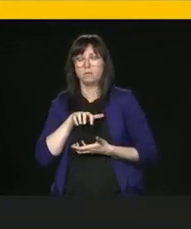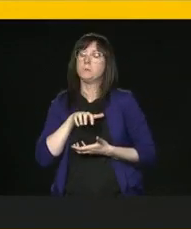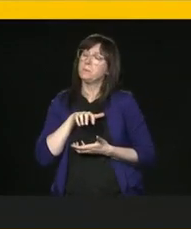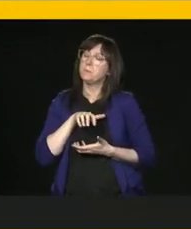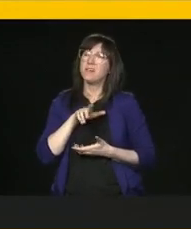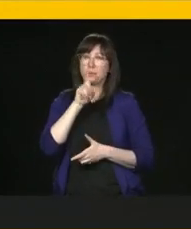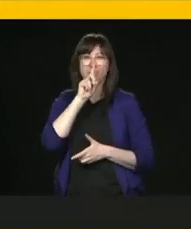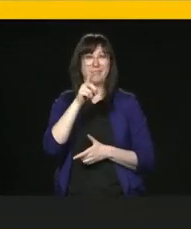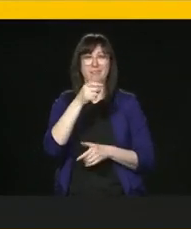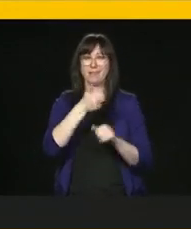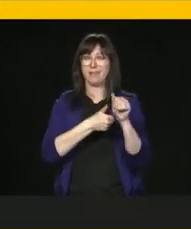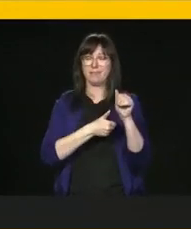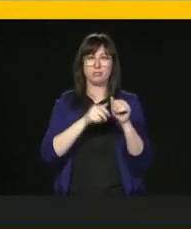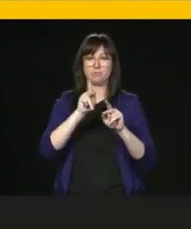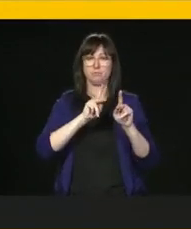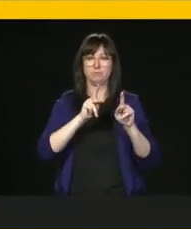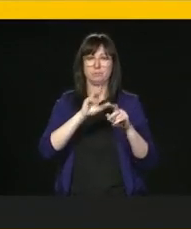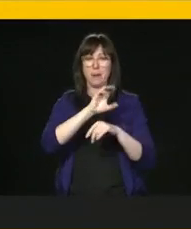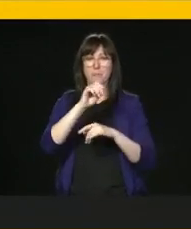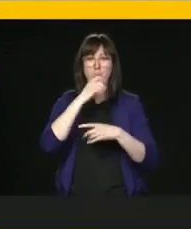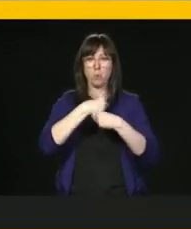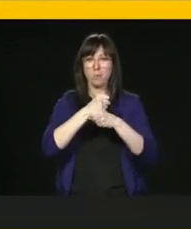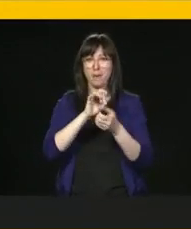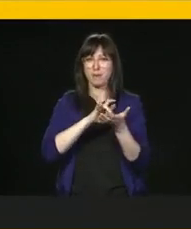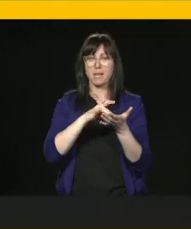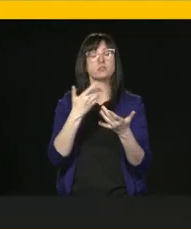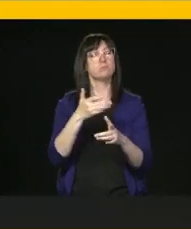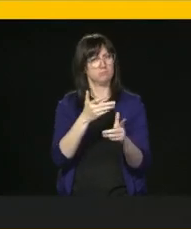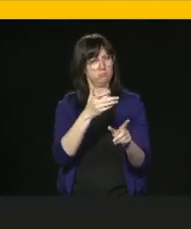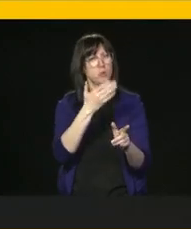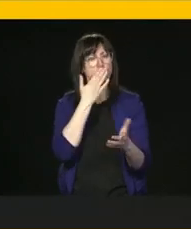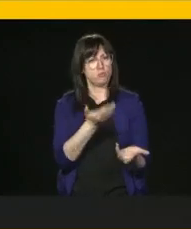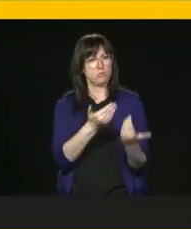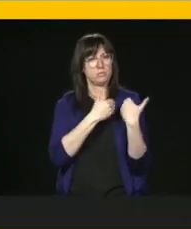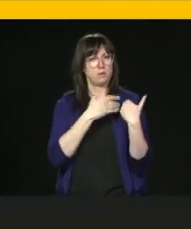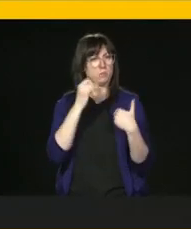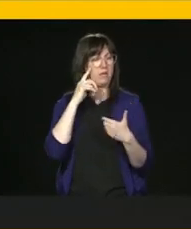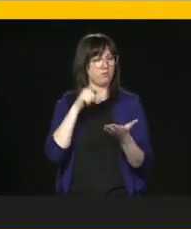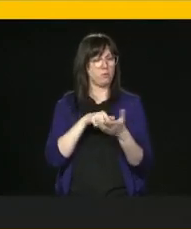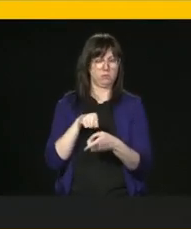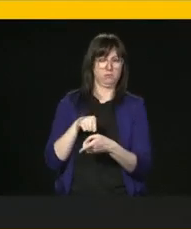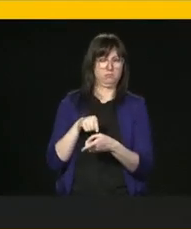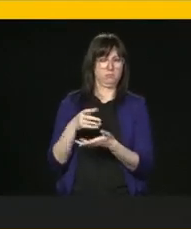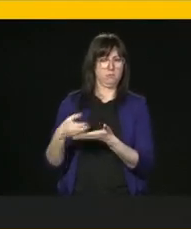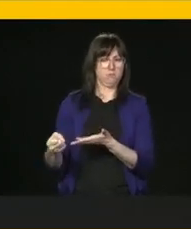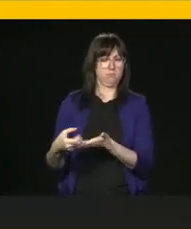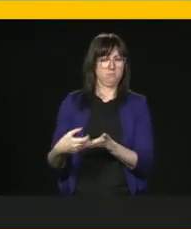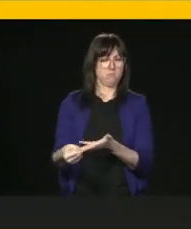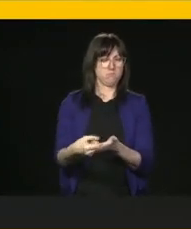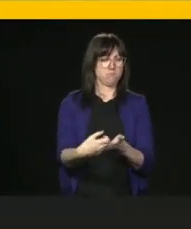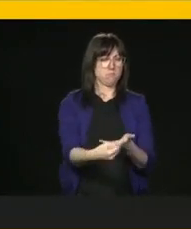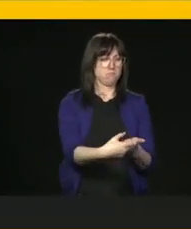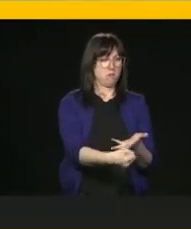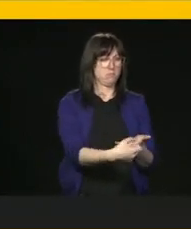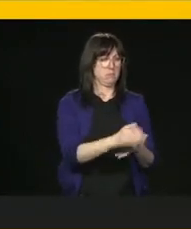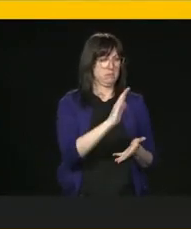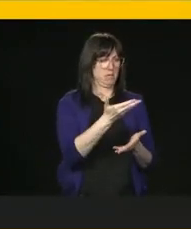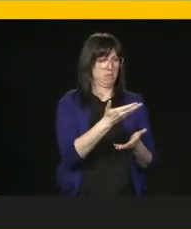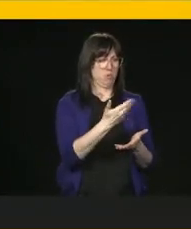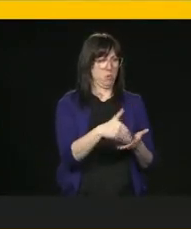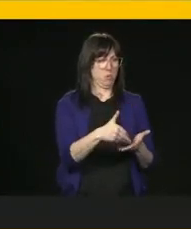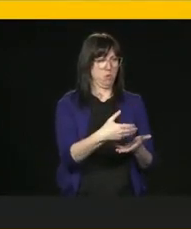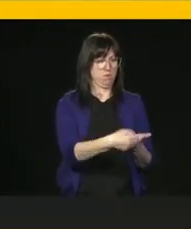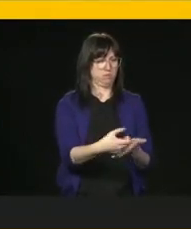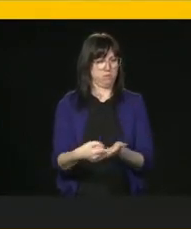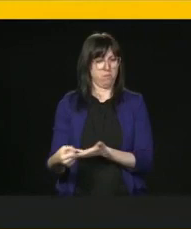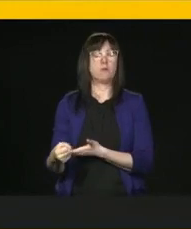they're spotting some signal that supplies are going in a certain direction, there's a mechanism set up to